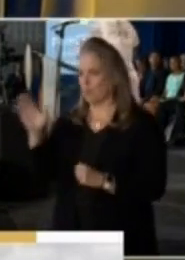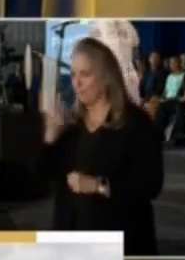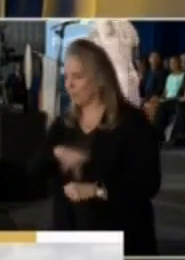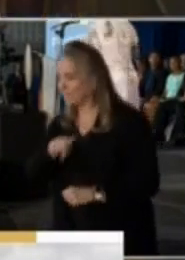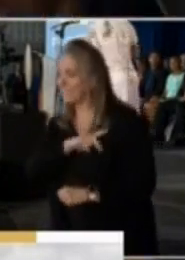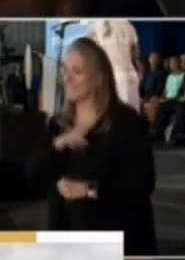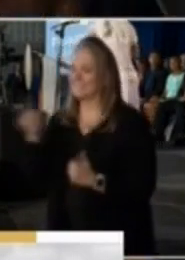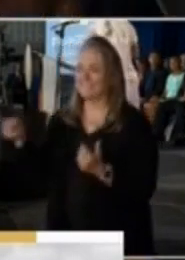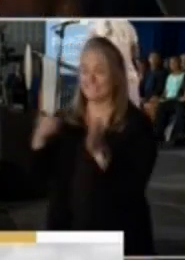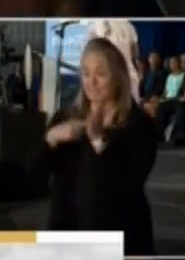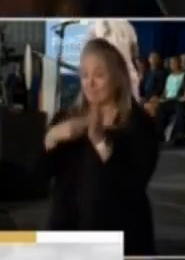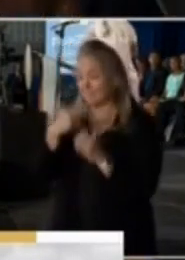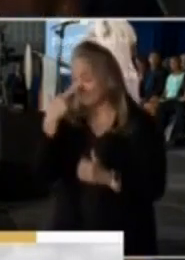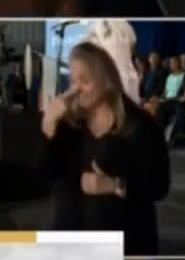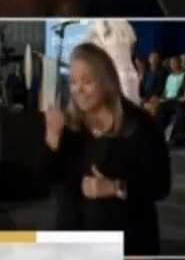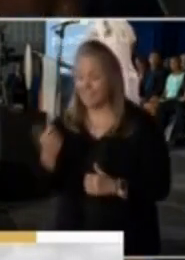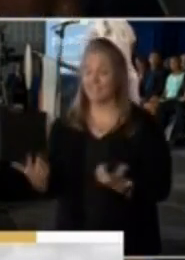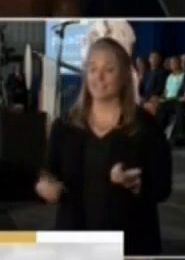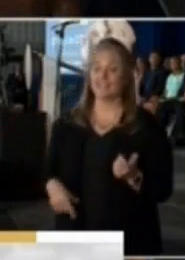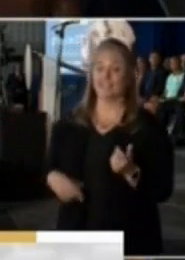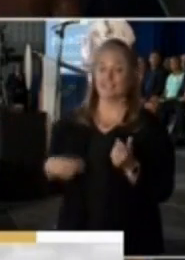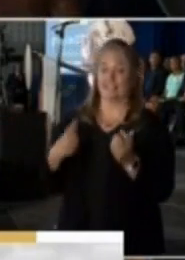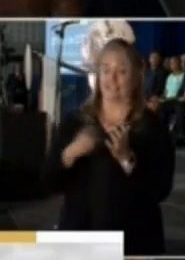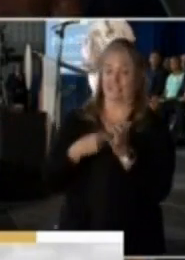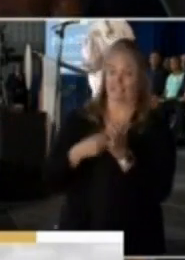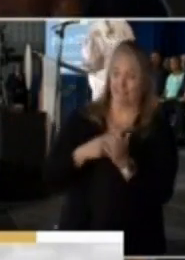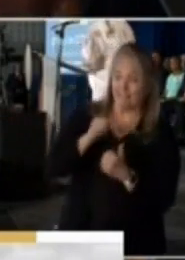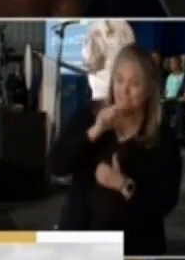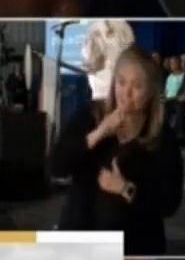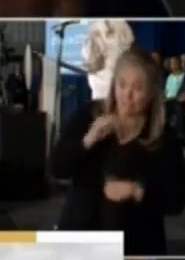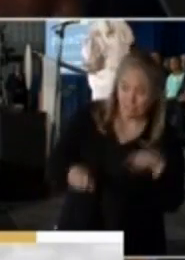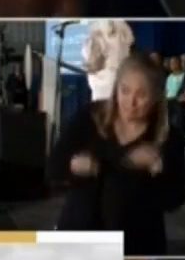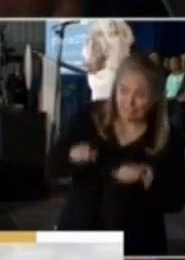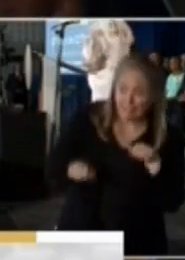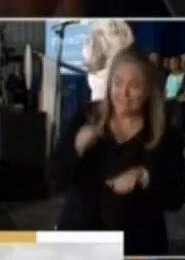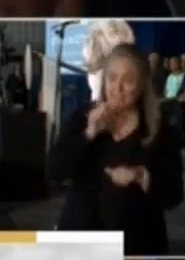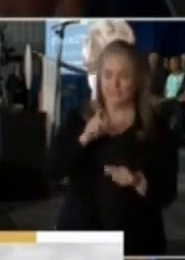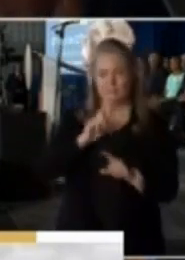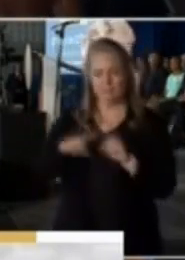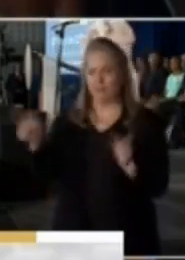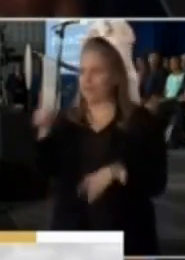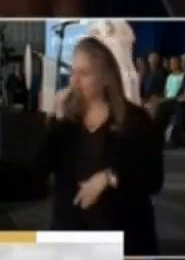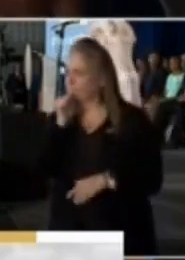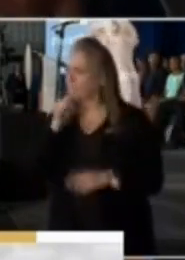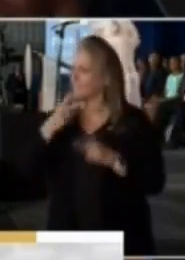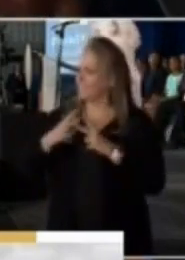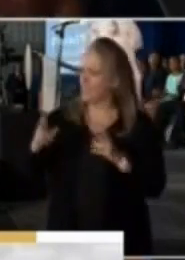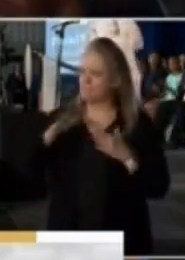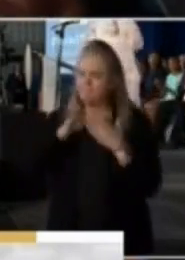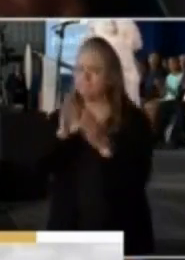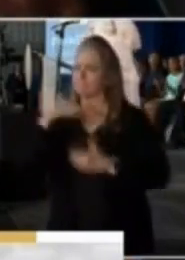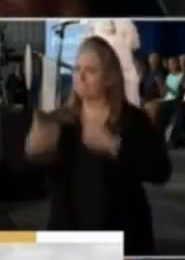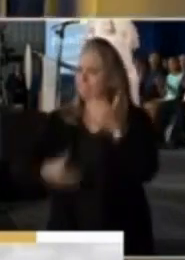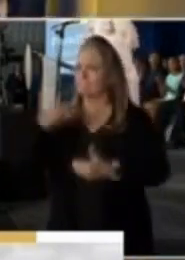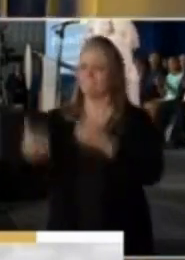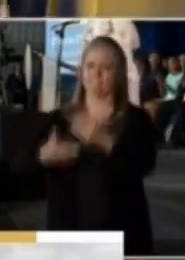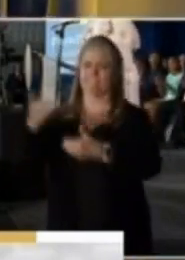of unknown, carried us through. And so this city and Denver and her residents, thank you, sir.